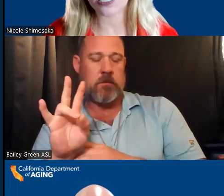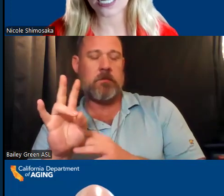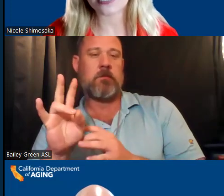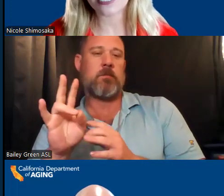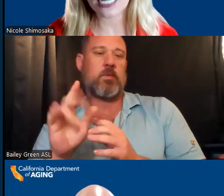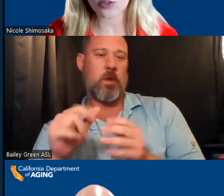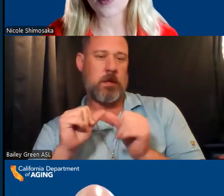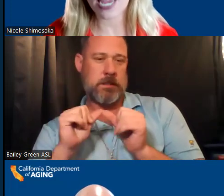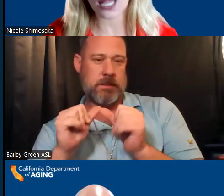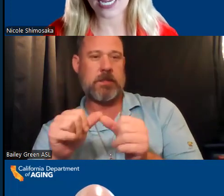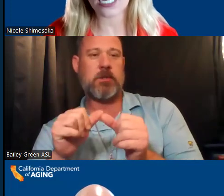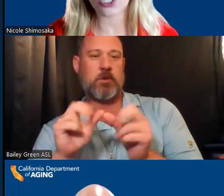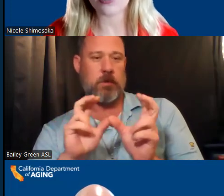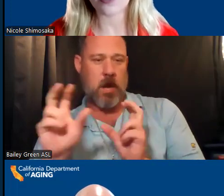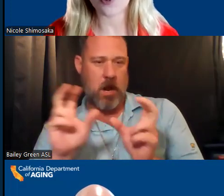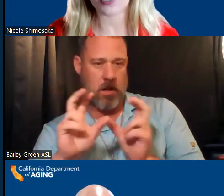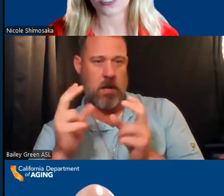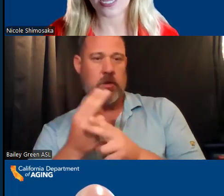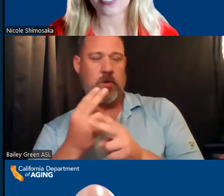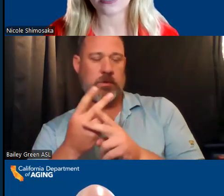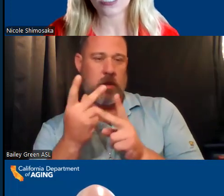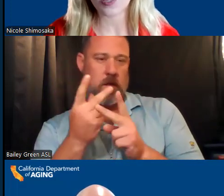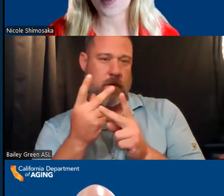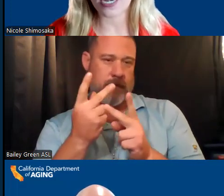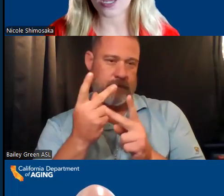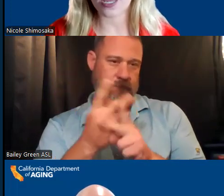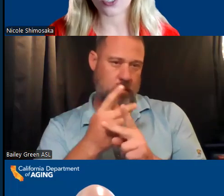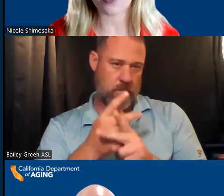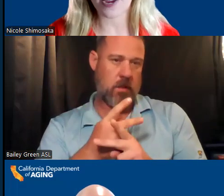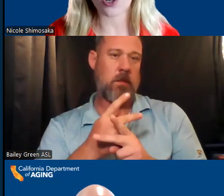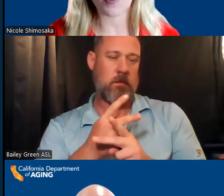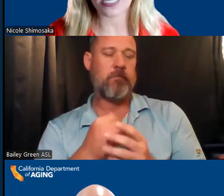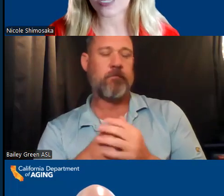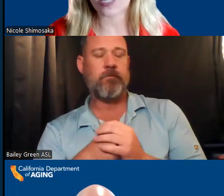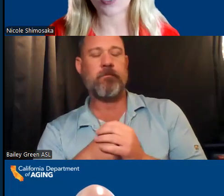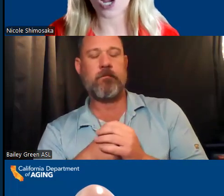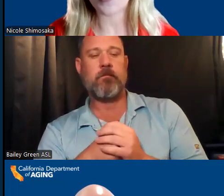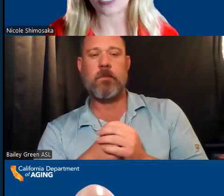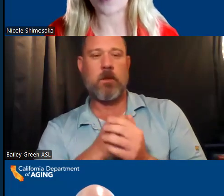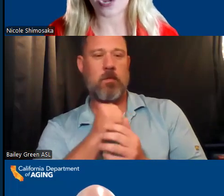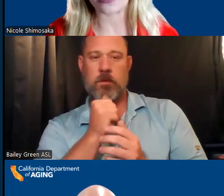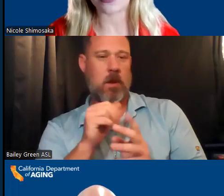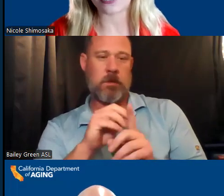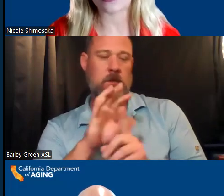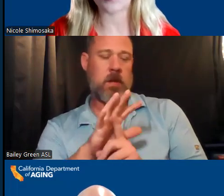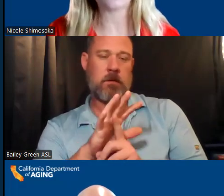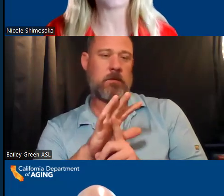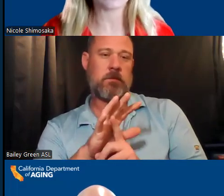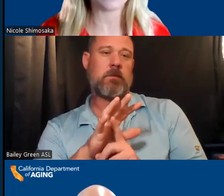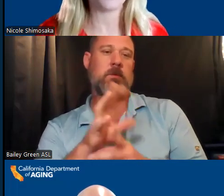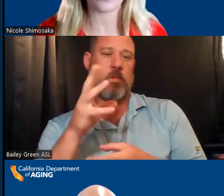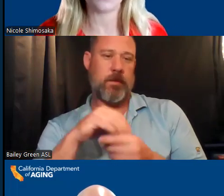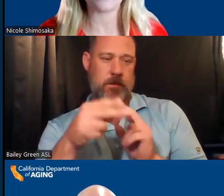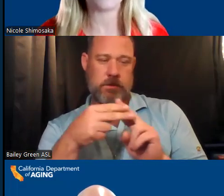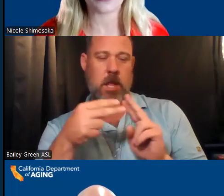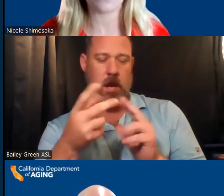would continue to be allocated using the formula that is been codified already. They would not be impacted, and that is within the slide if